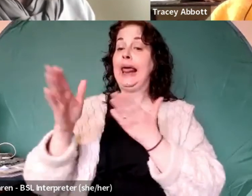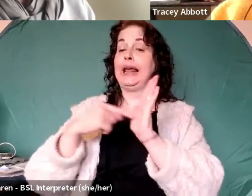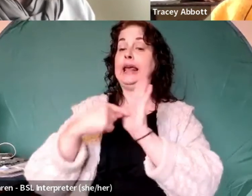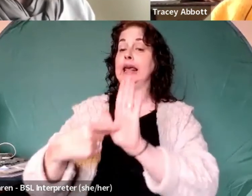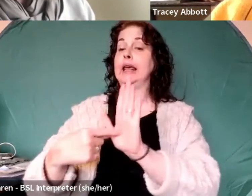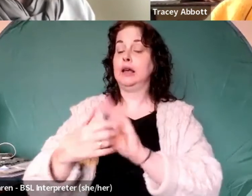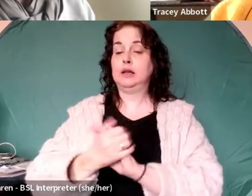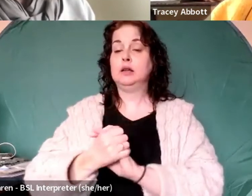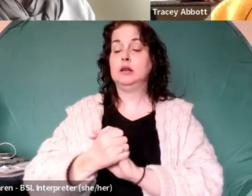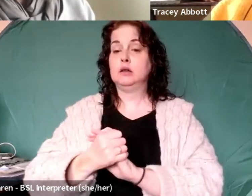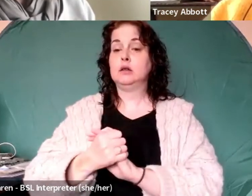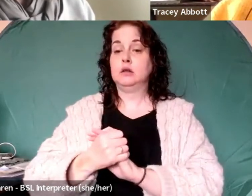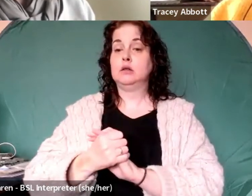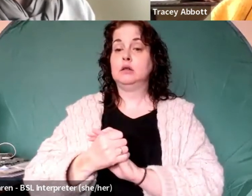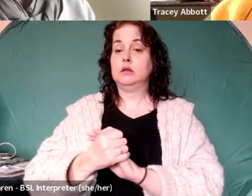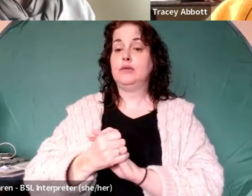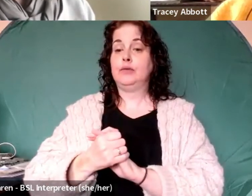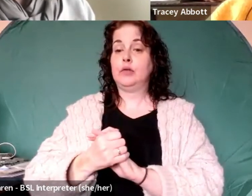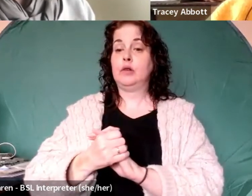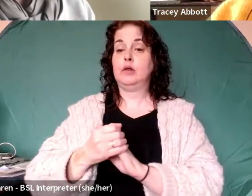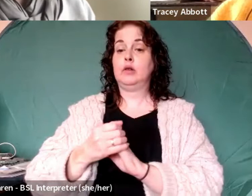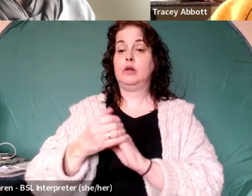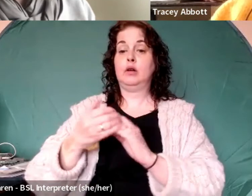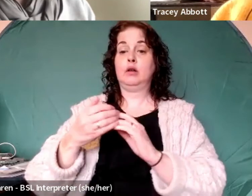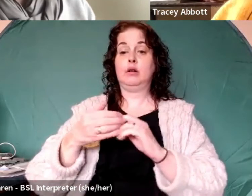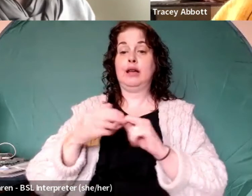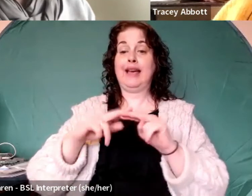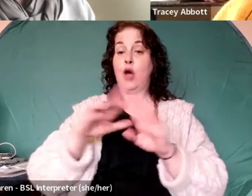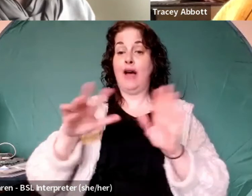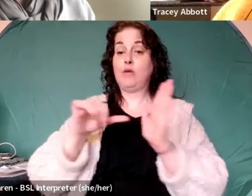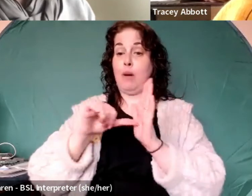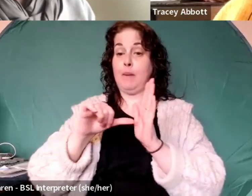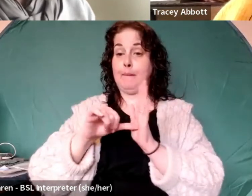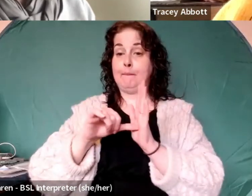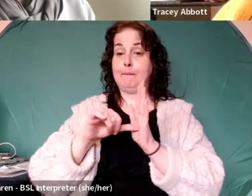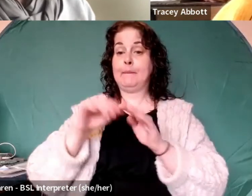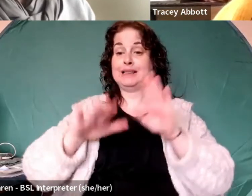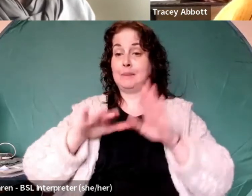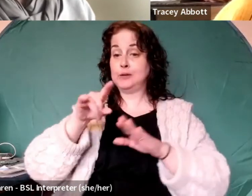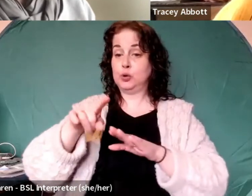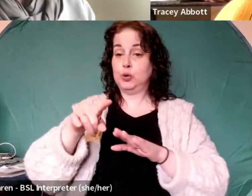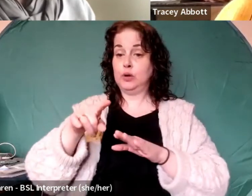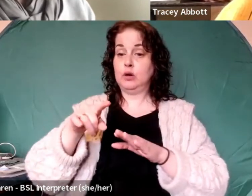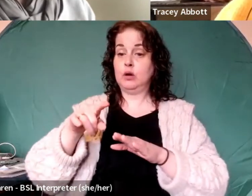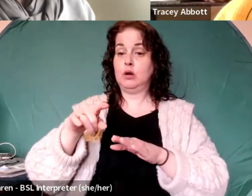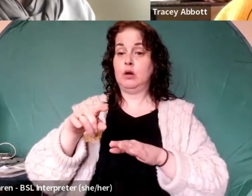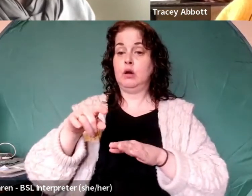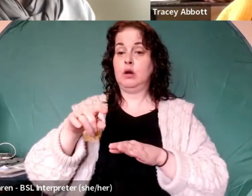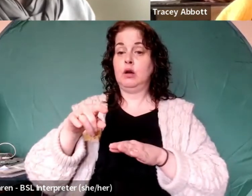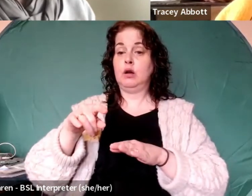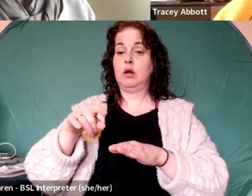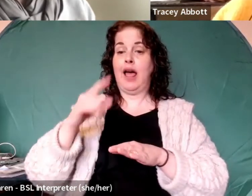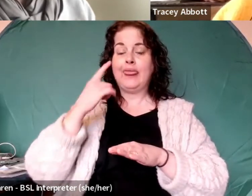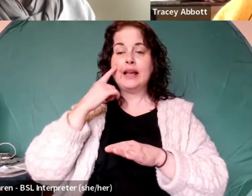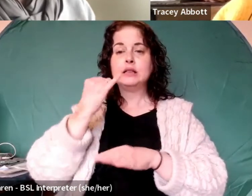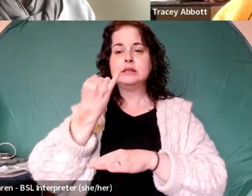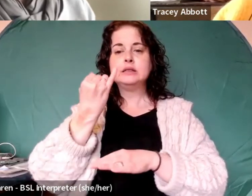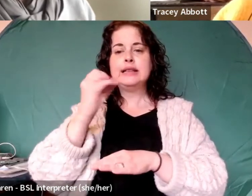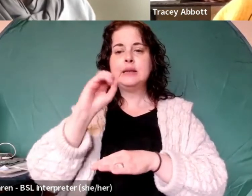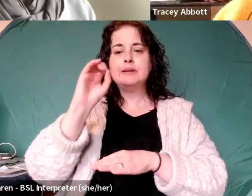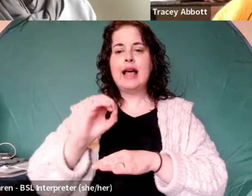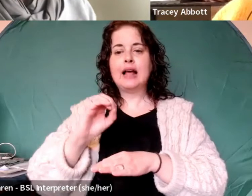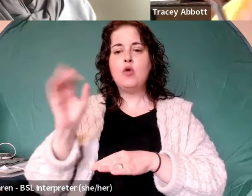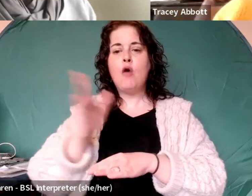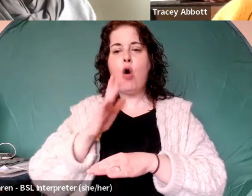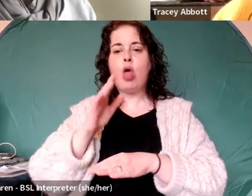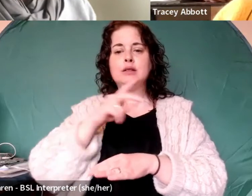though? Yeah, because otherwise you've got a problem. I mean, we're similar to you at Microlink. I think something like 60% of all the